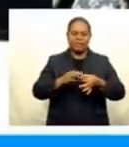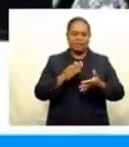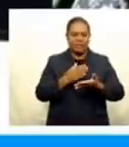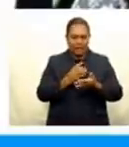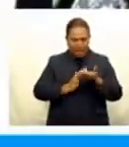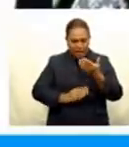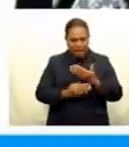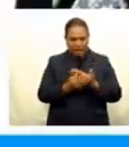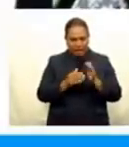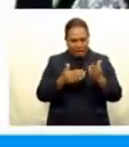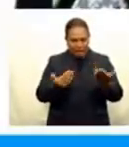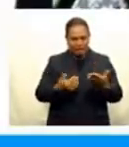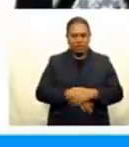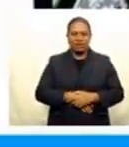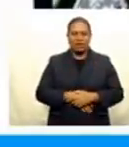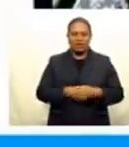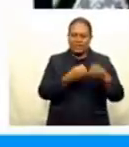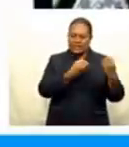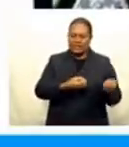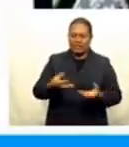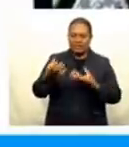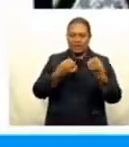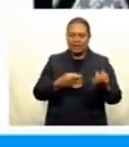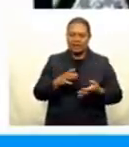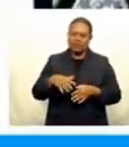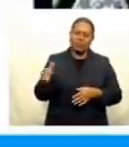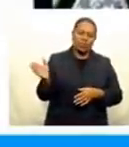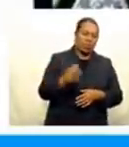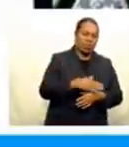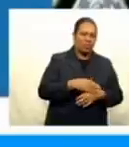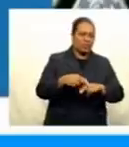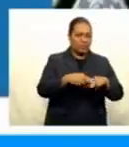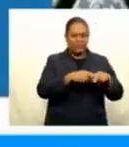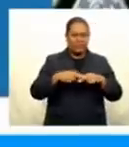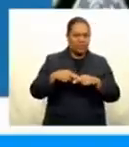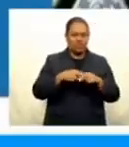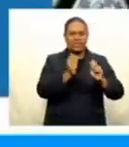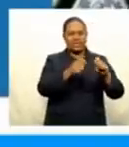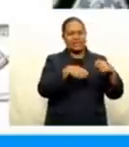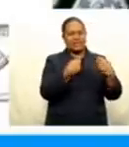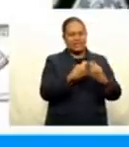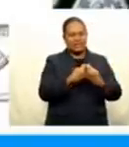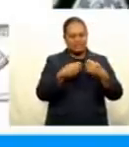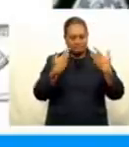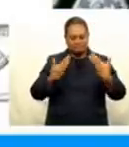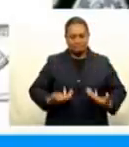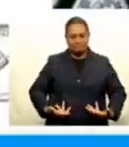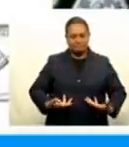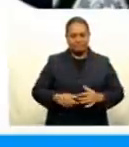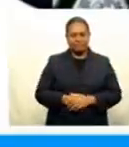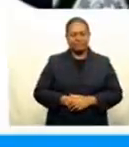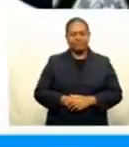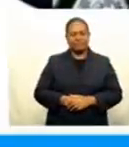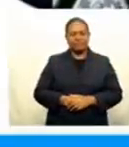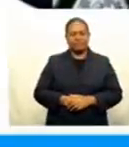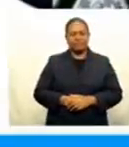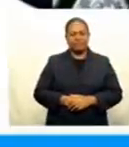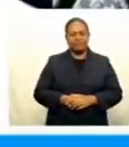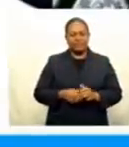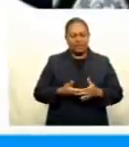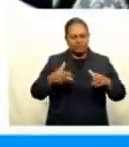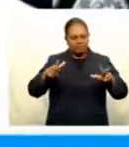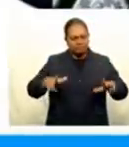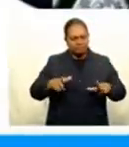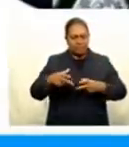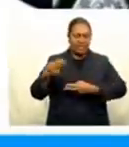its official exclusive supplier of apparel for all Fiji Rugby Union teams. O'Connor has labelled this deal a